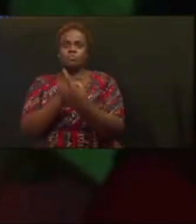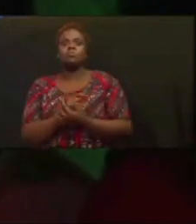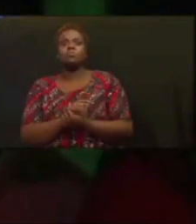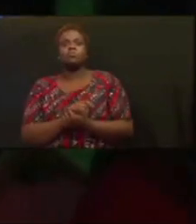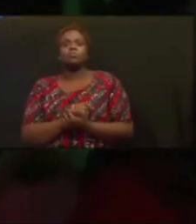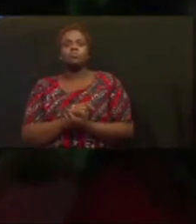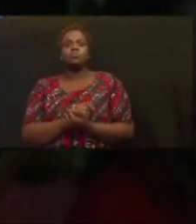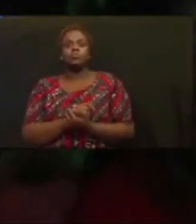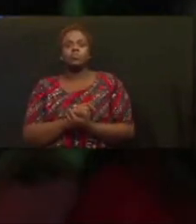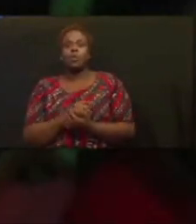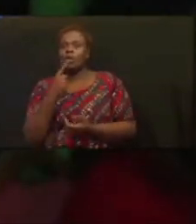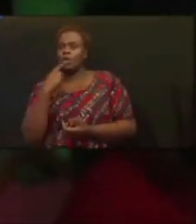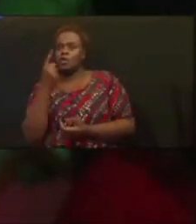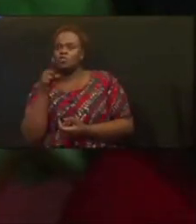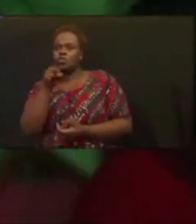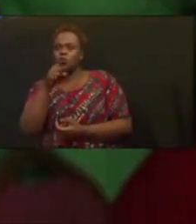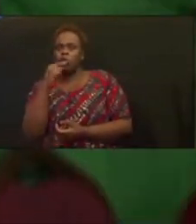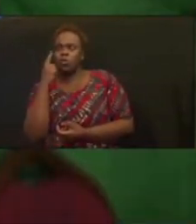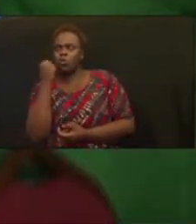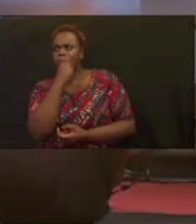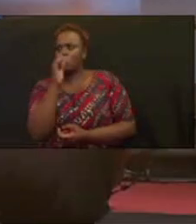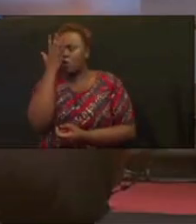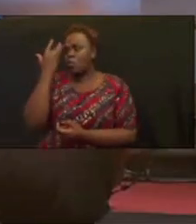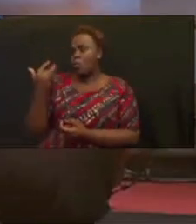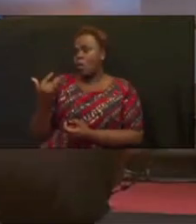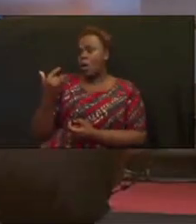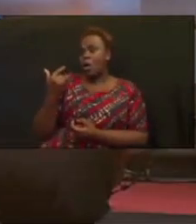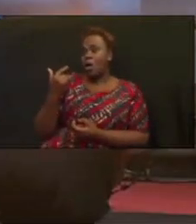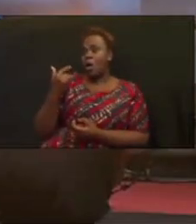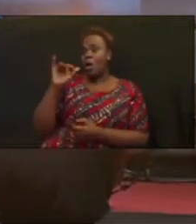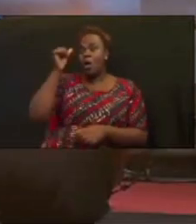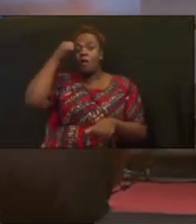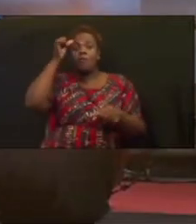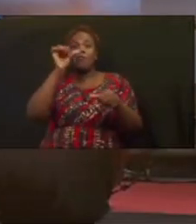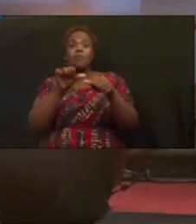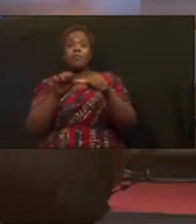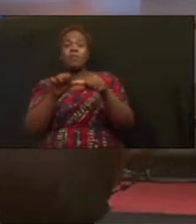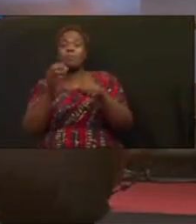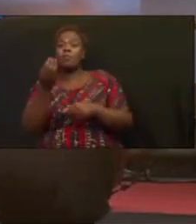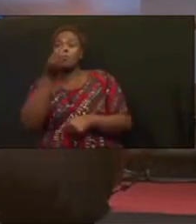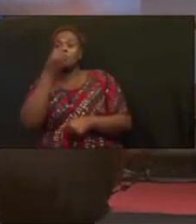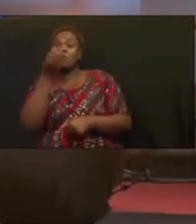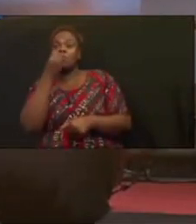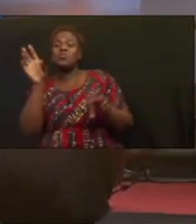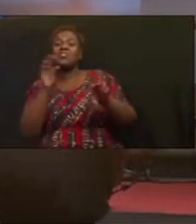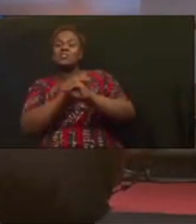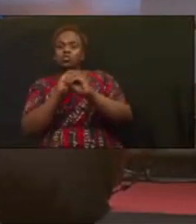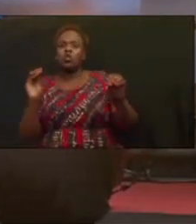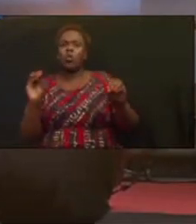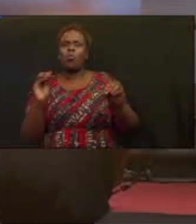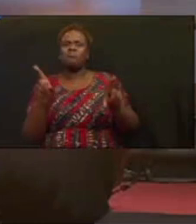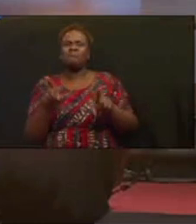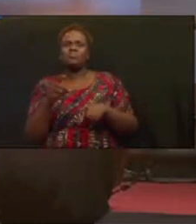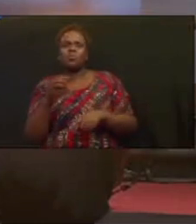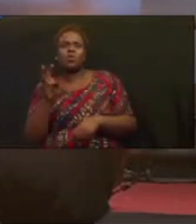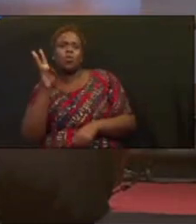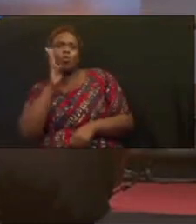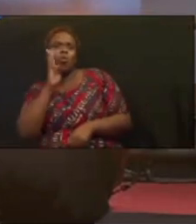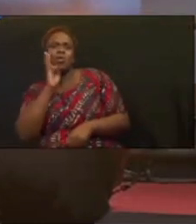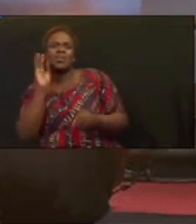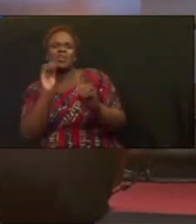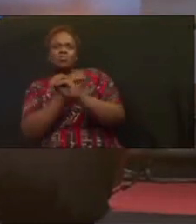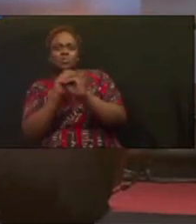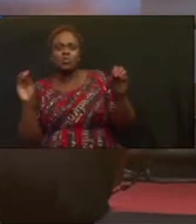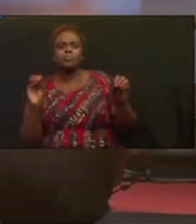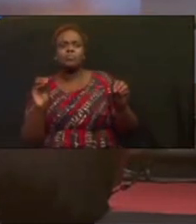said, why are you crying? I remember clearly, they said, no food and no water. I said, no food and no